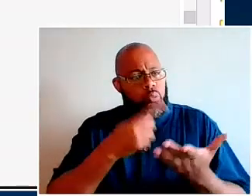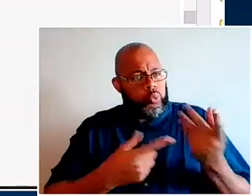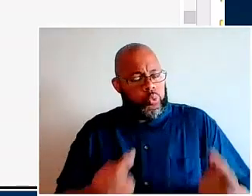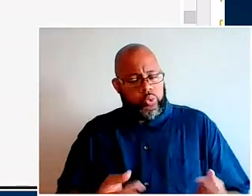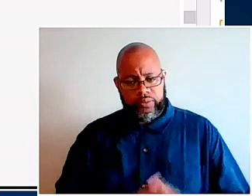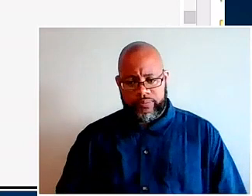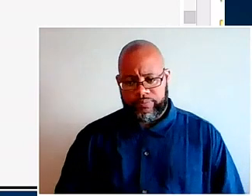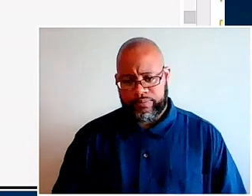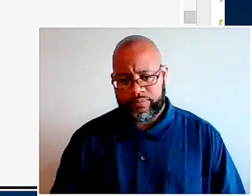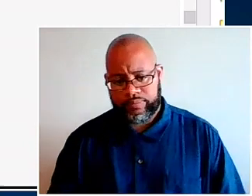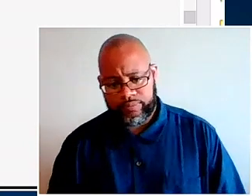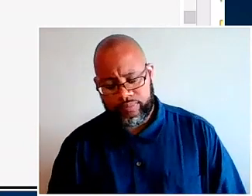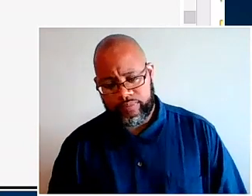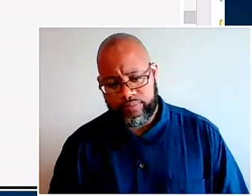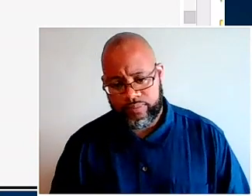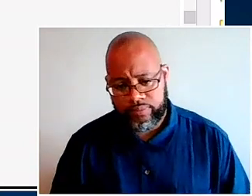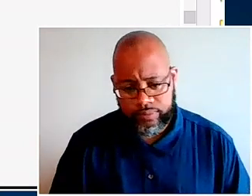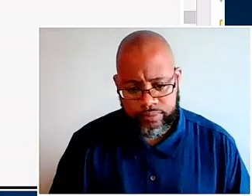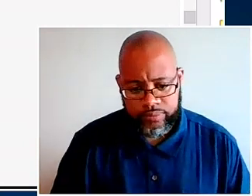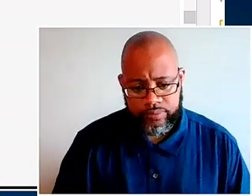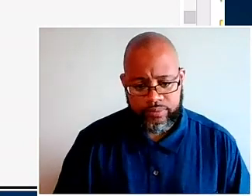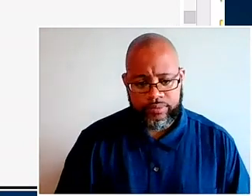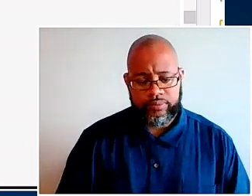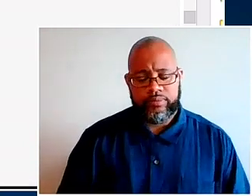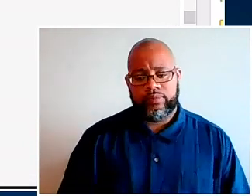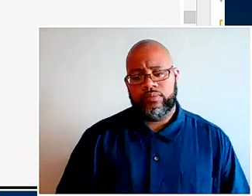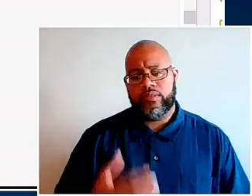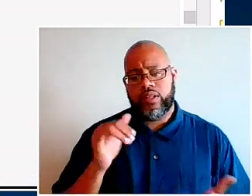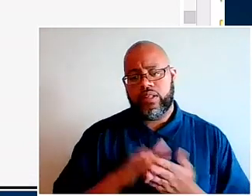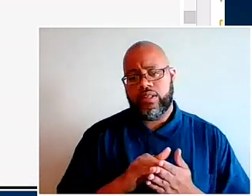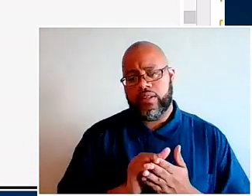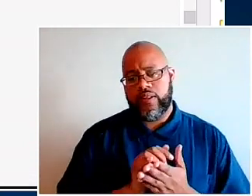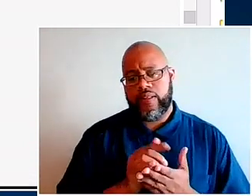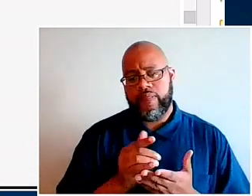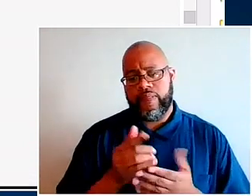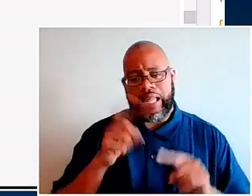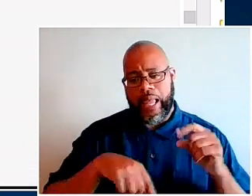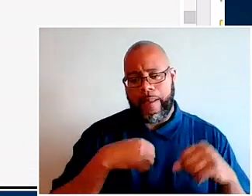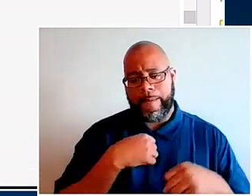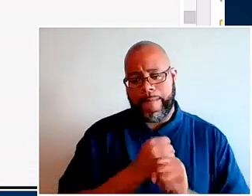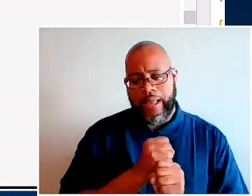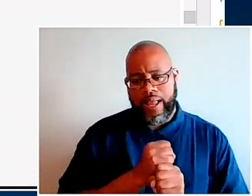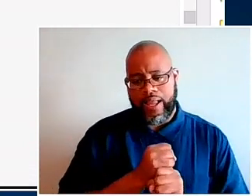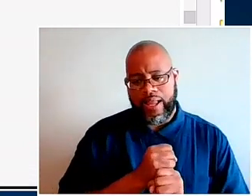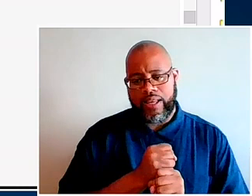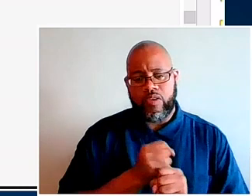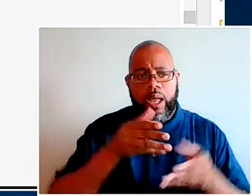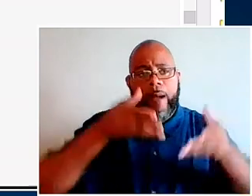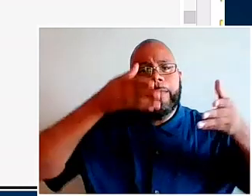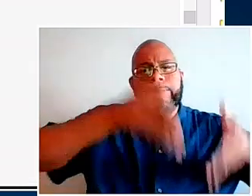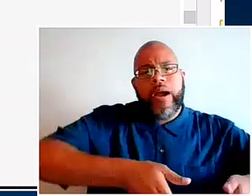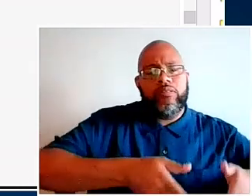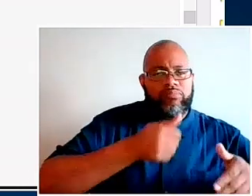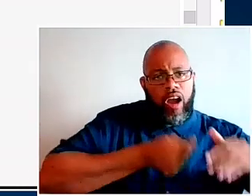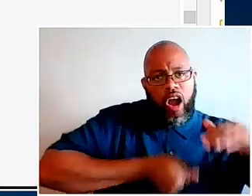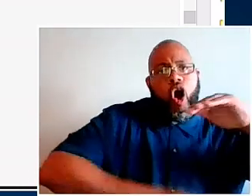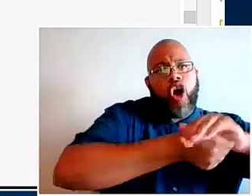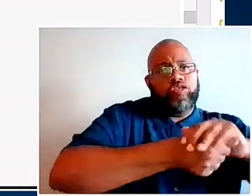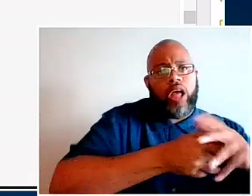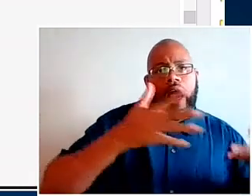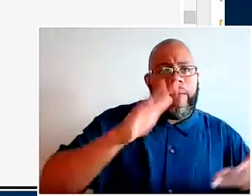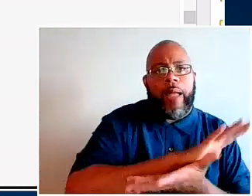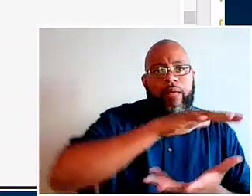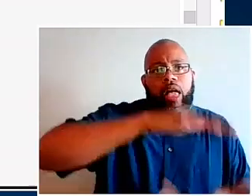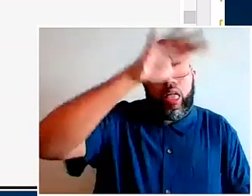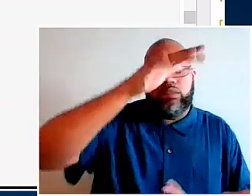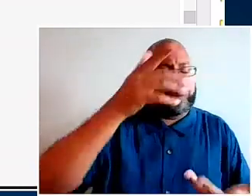And so, you know, in other words, like, you can't bury this authorization in an award letter. So in accepting